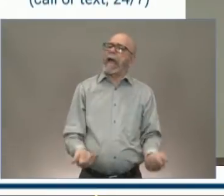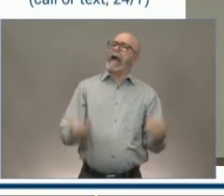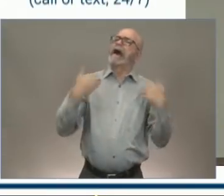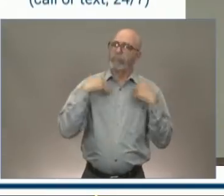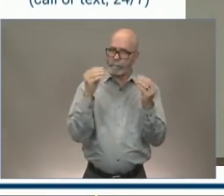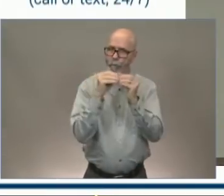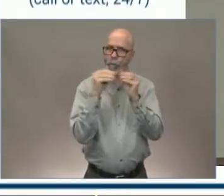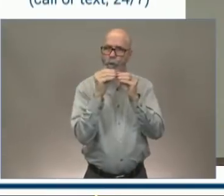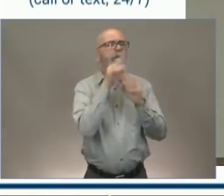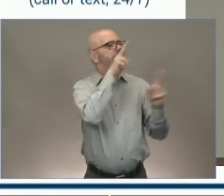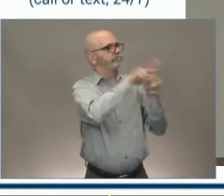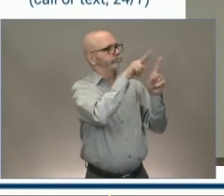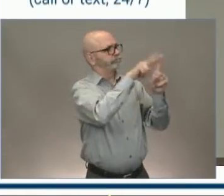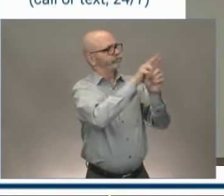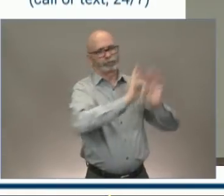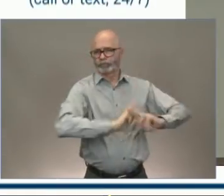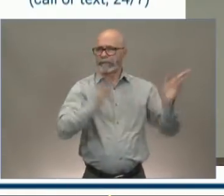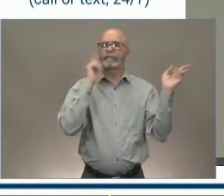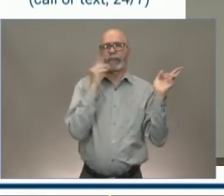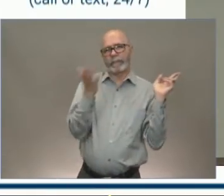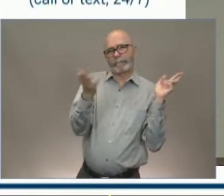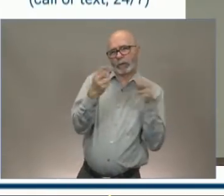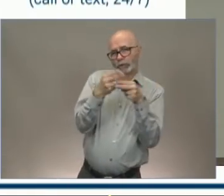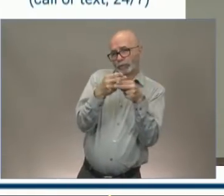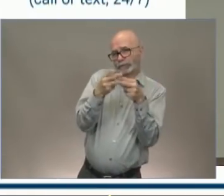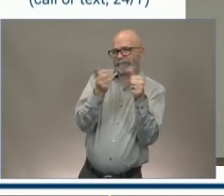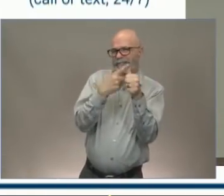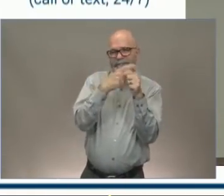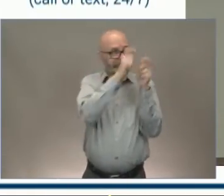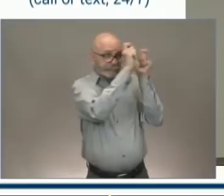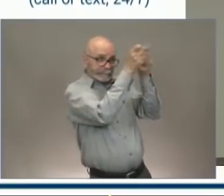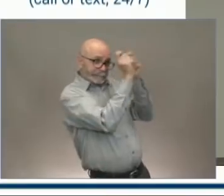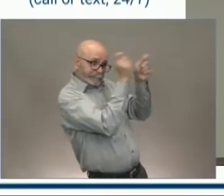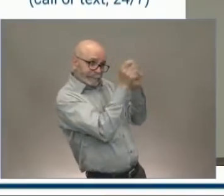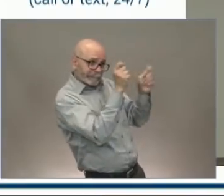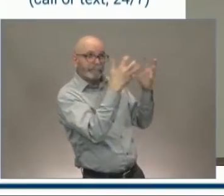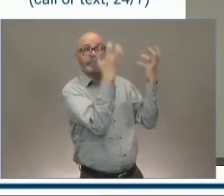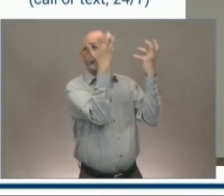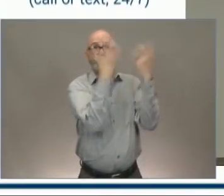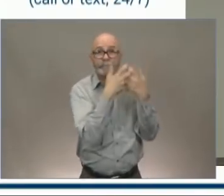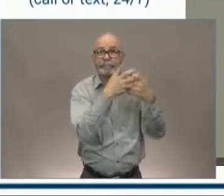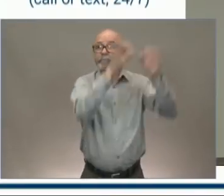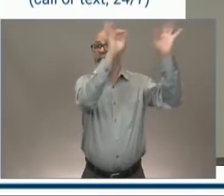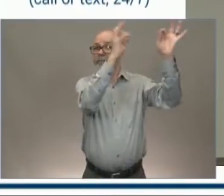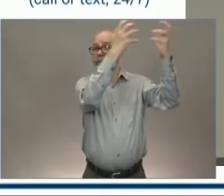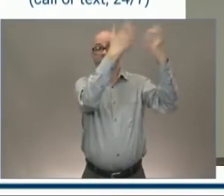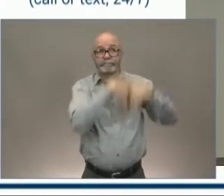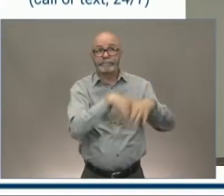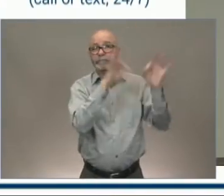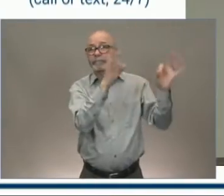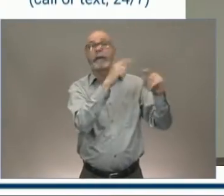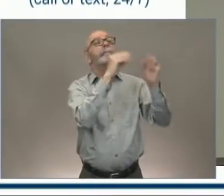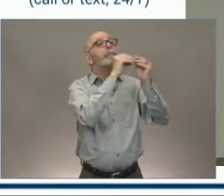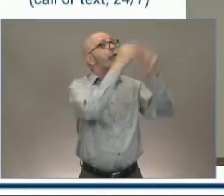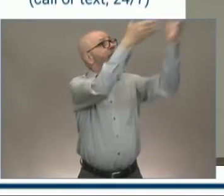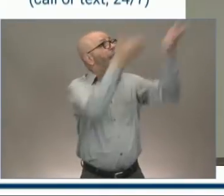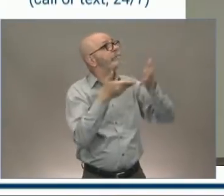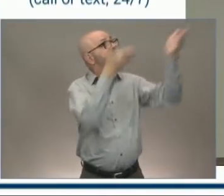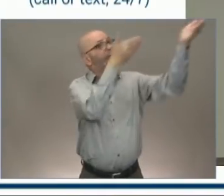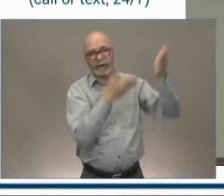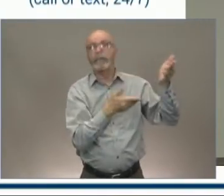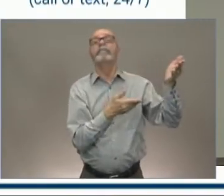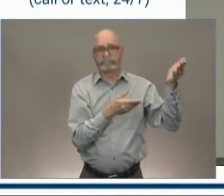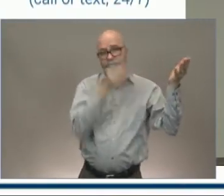available soon as we adjust to the anticipated increase in interval between vaccine doses. As soon as that